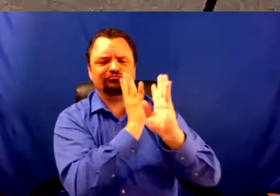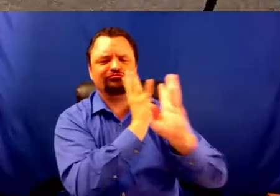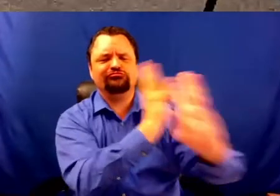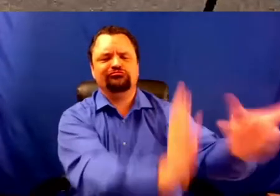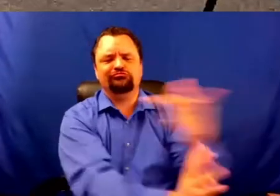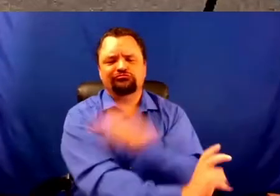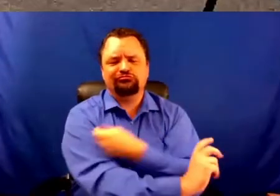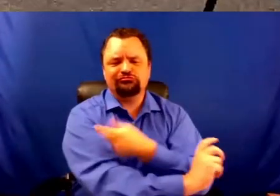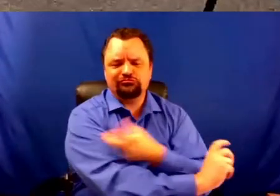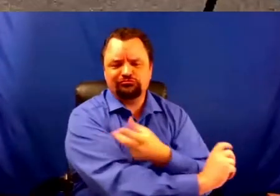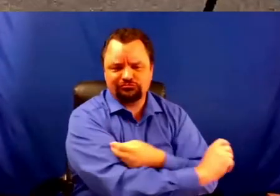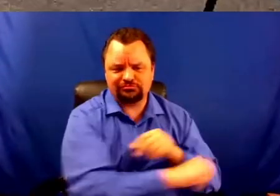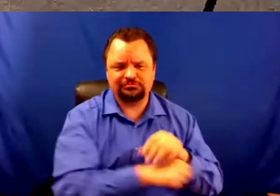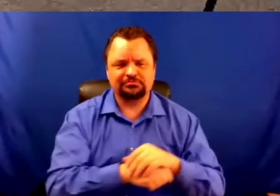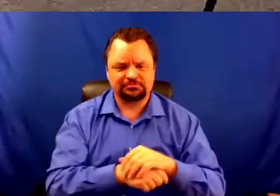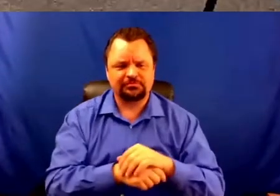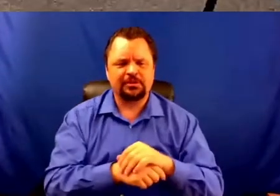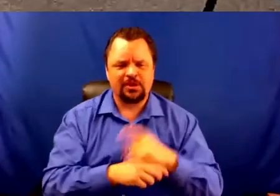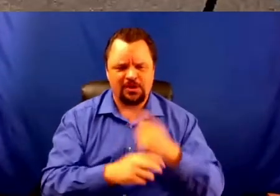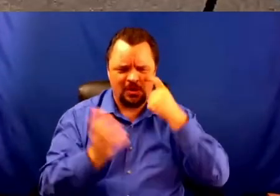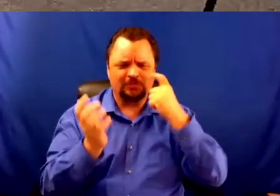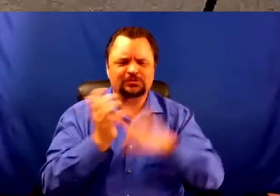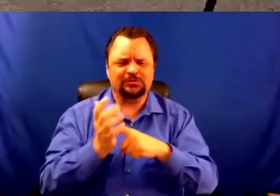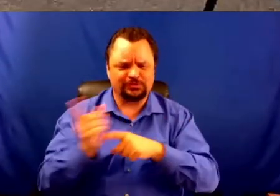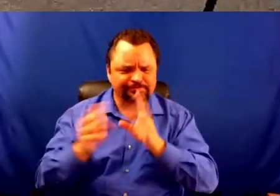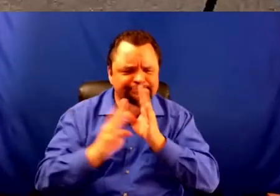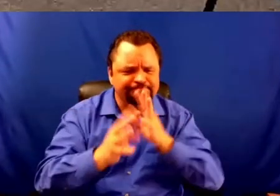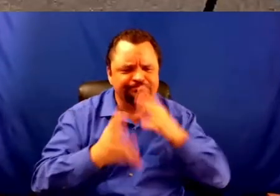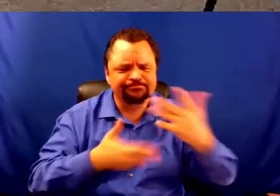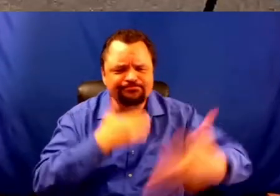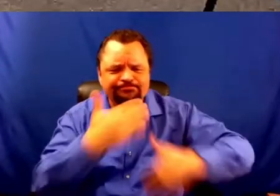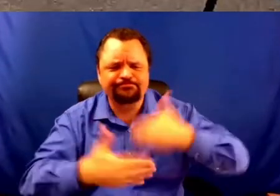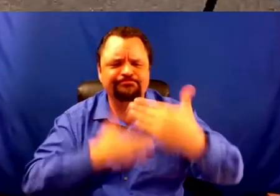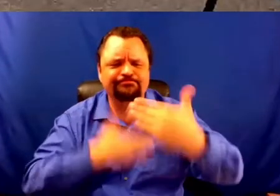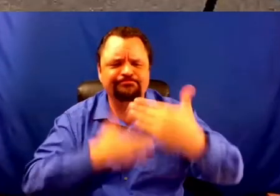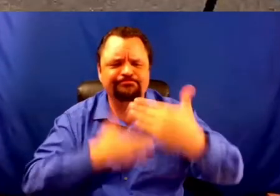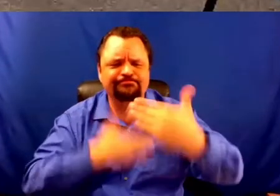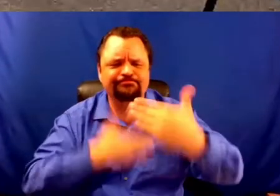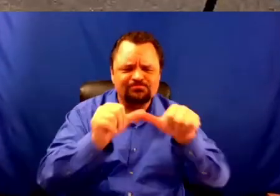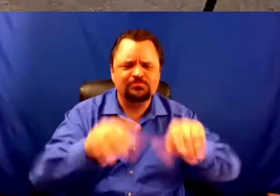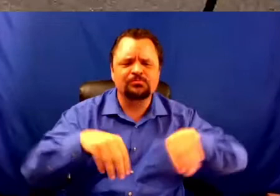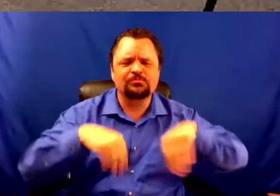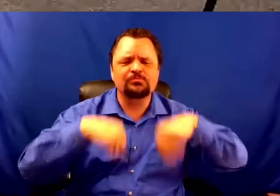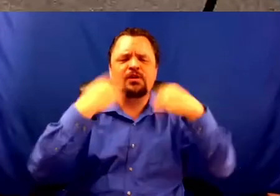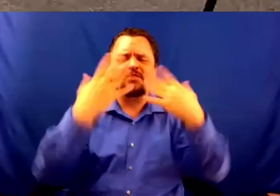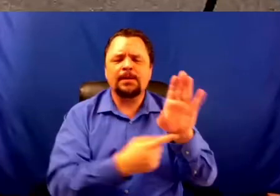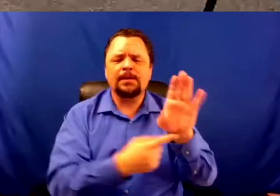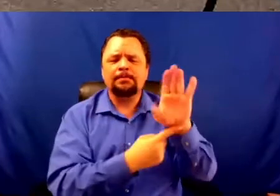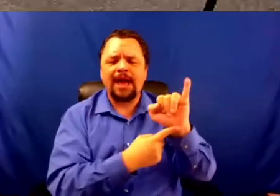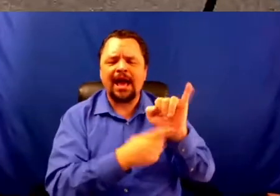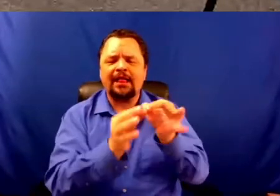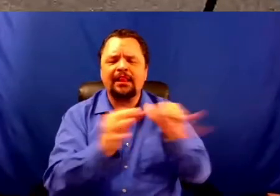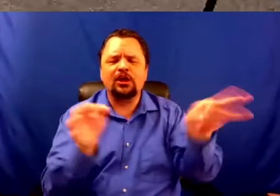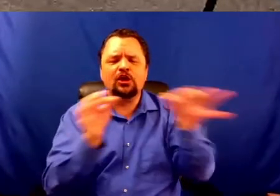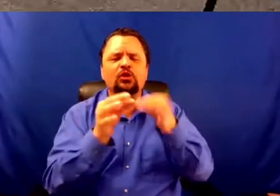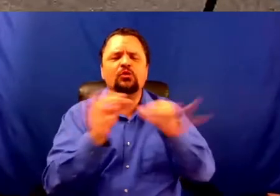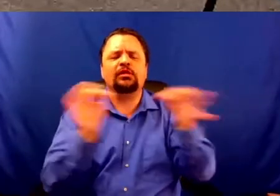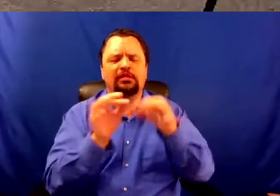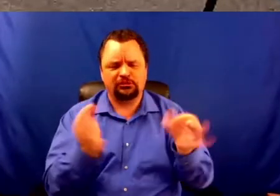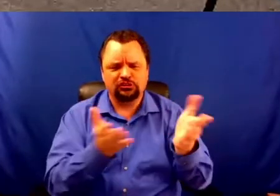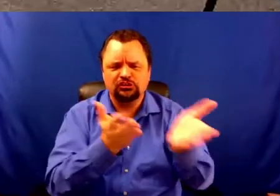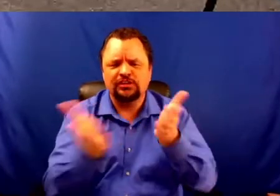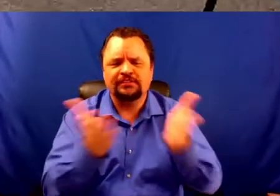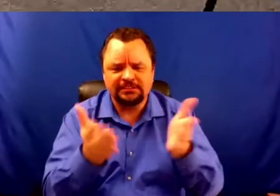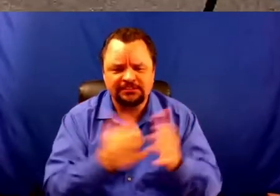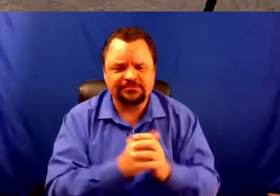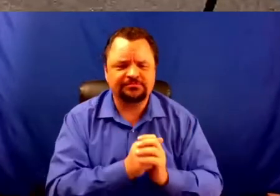members. She saw the need to continue to support the pods by providing bilingual services. We even tried to have Letty register with